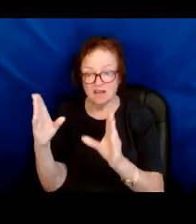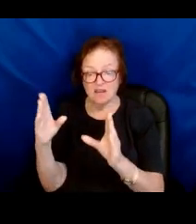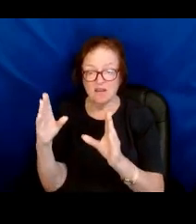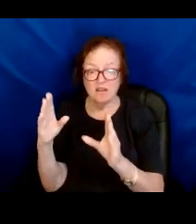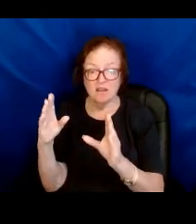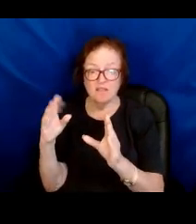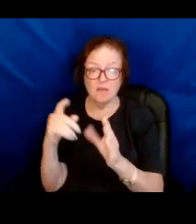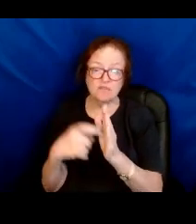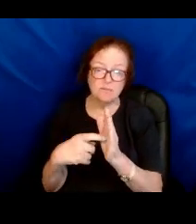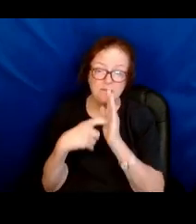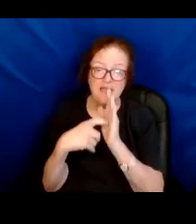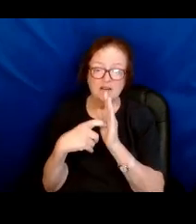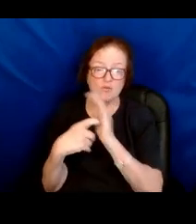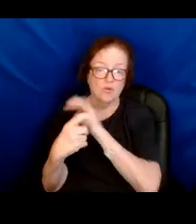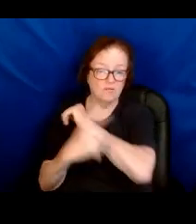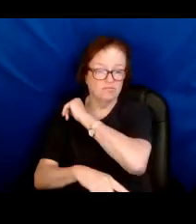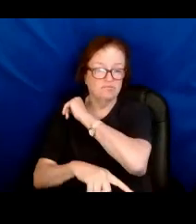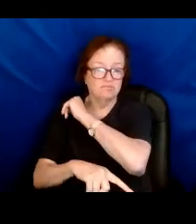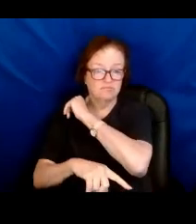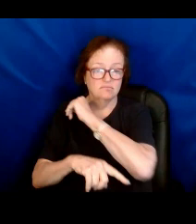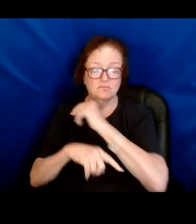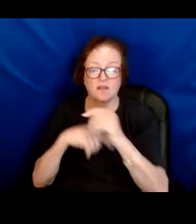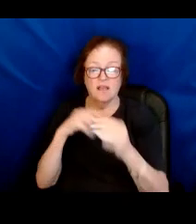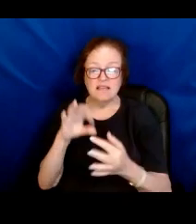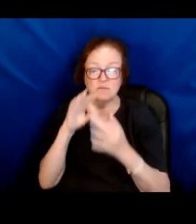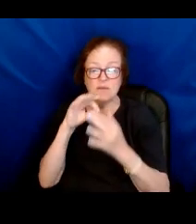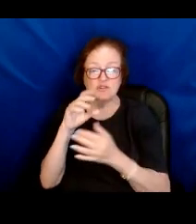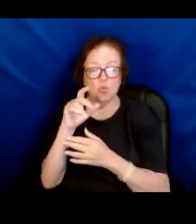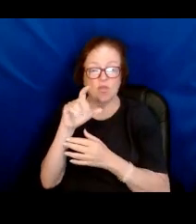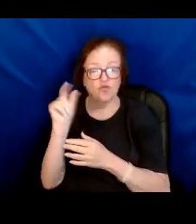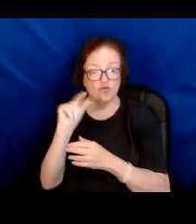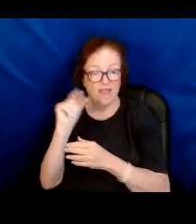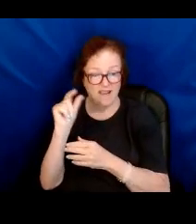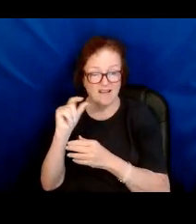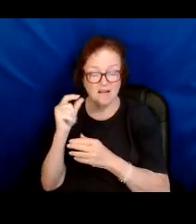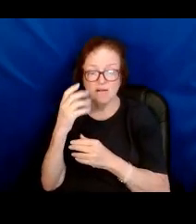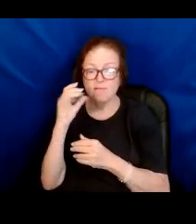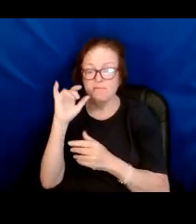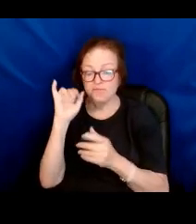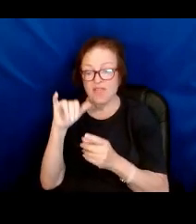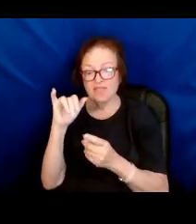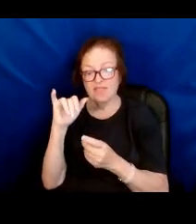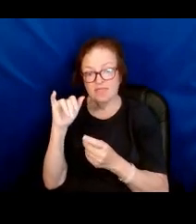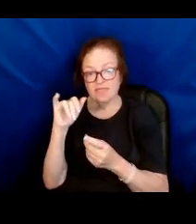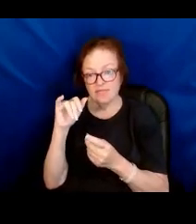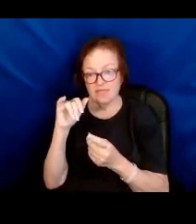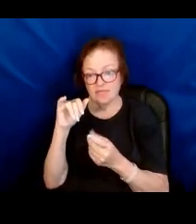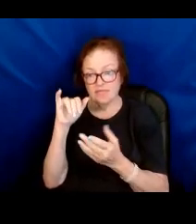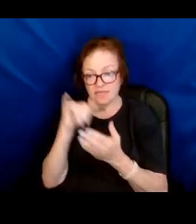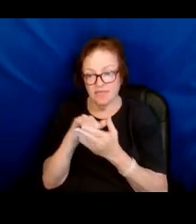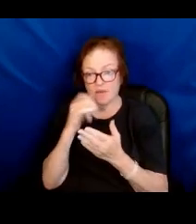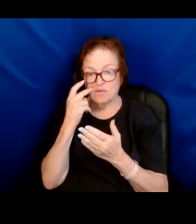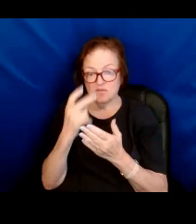mandatory sentences for drug offenses, particularly with the crack cocaine epidemic. And that's really when we saw a huge number